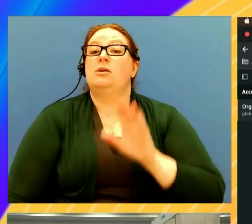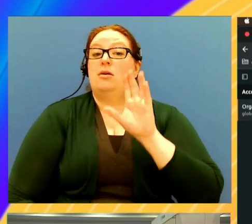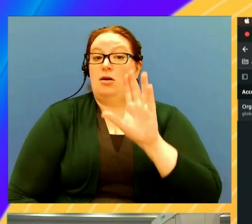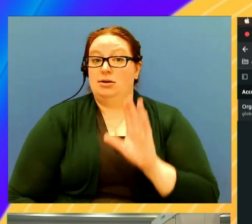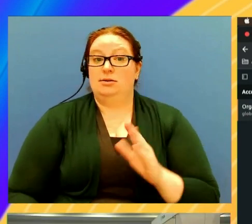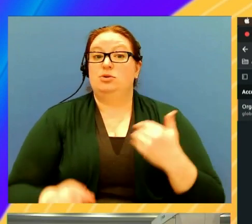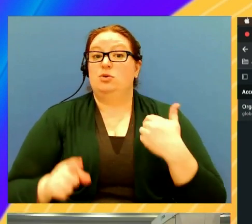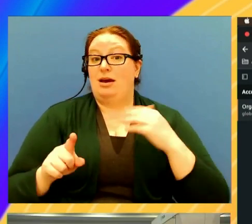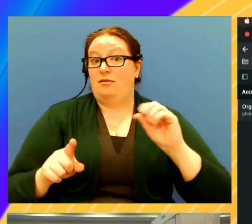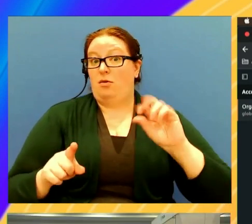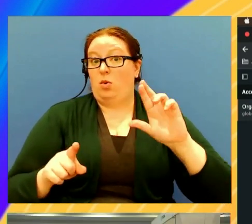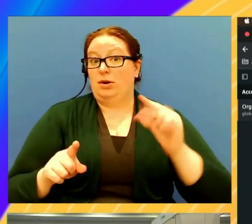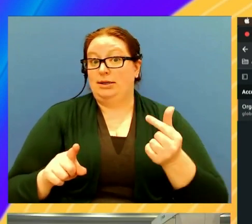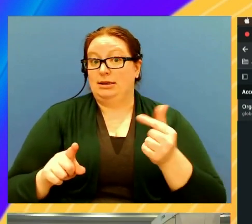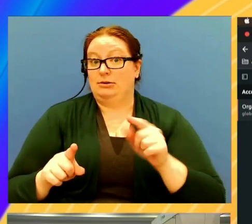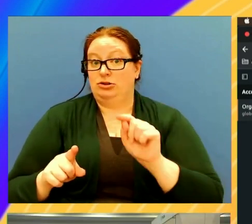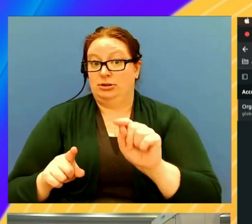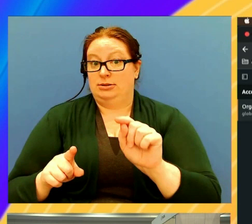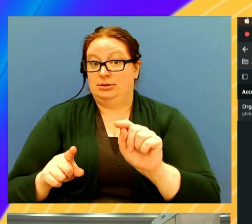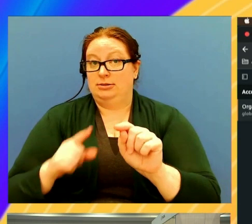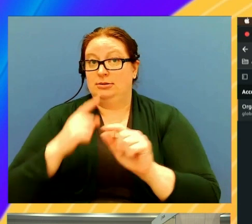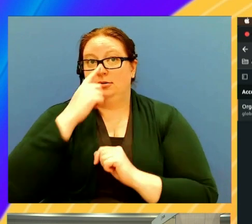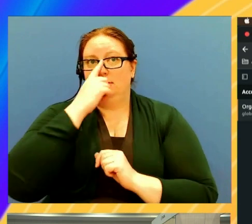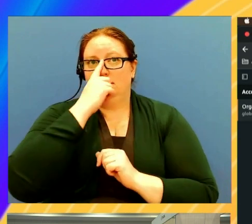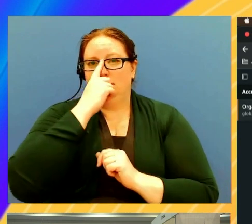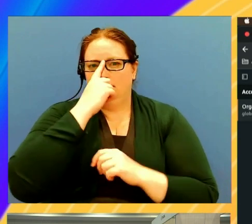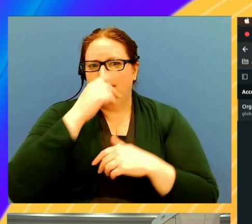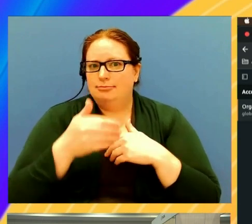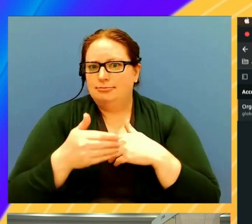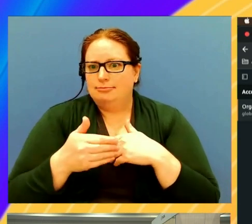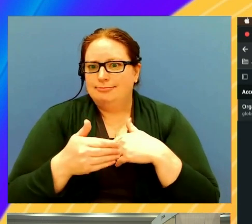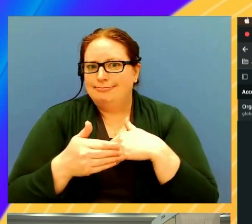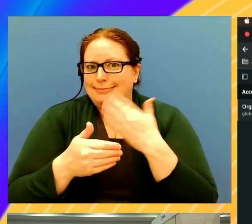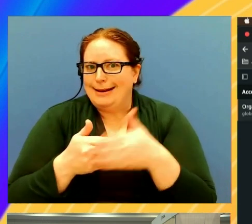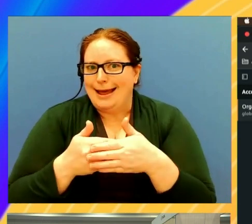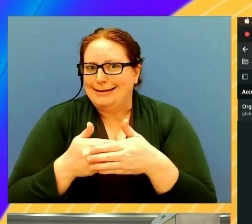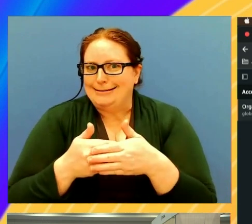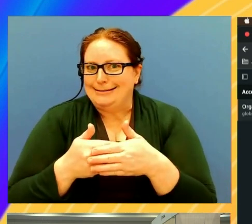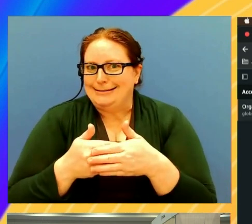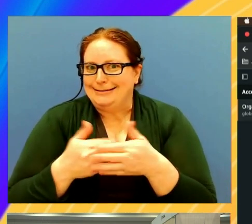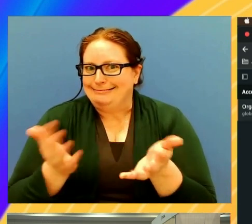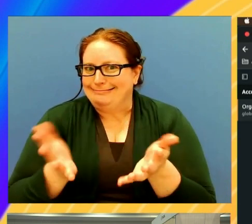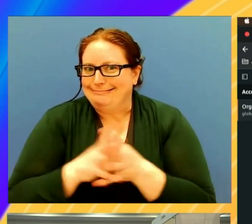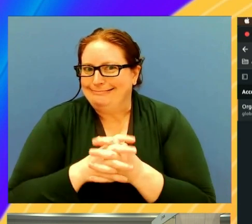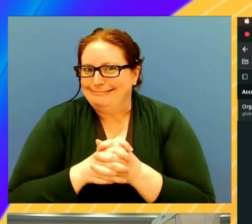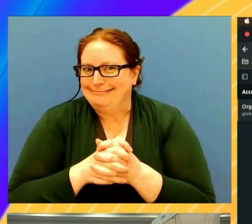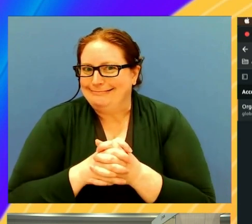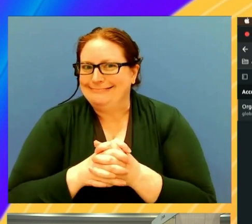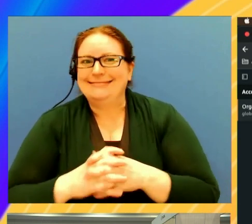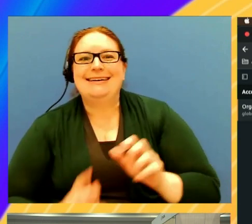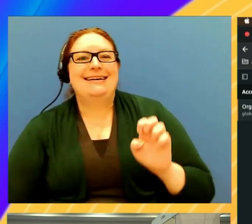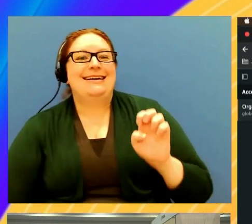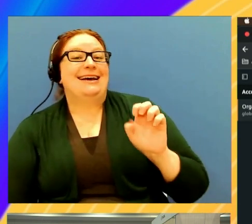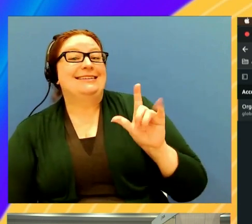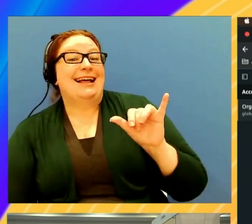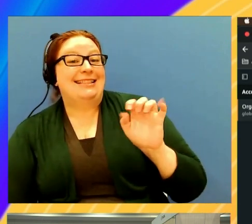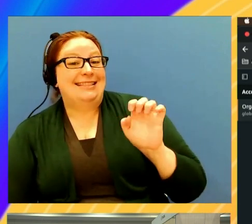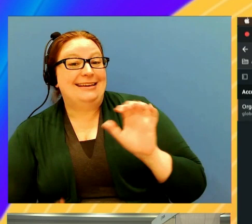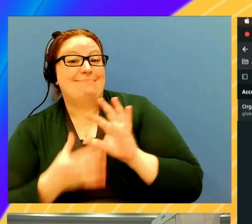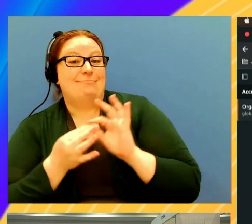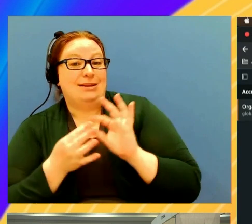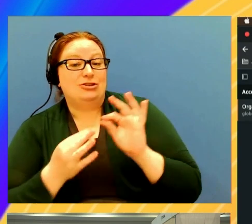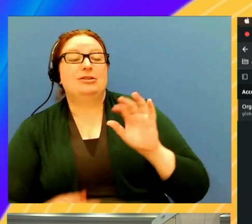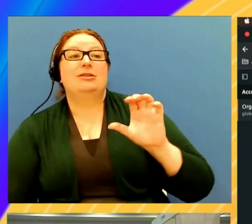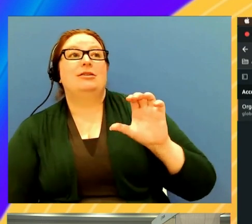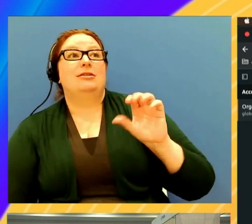right here. Yep. Now, what is next? Yes, so as Ellie said, Control Tower is